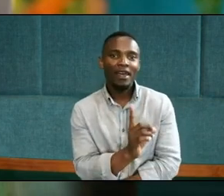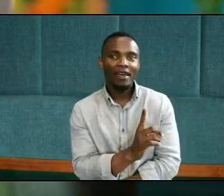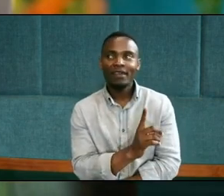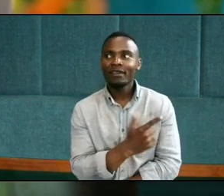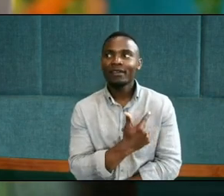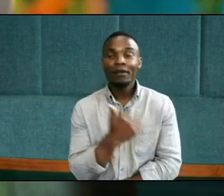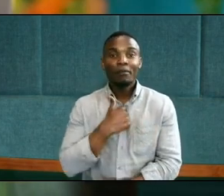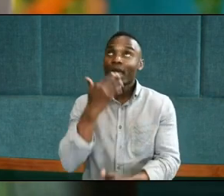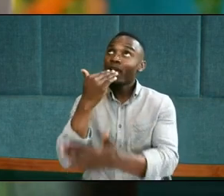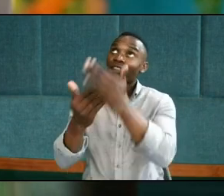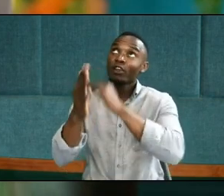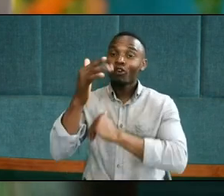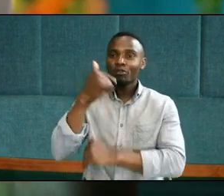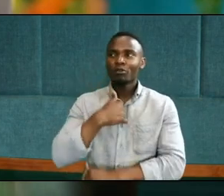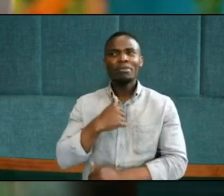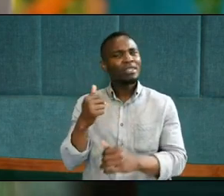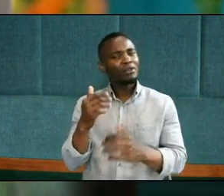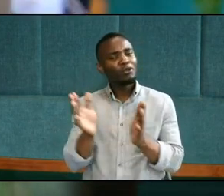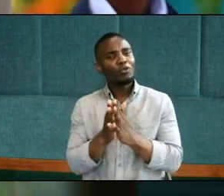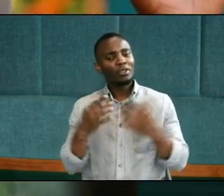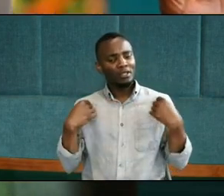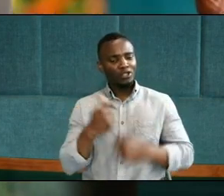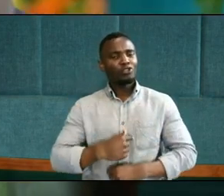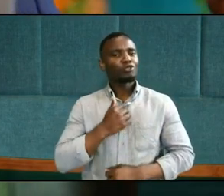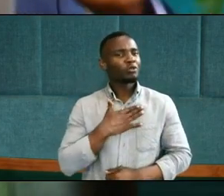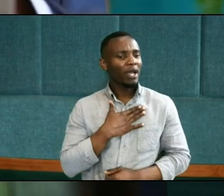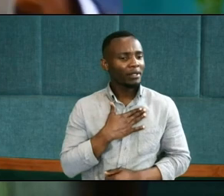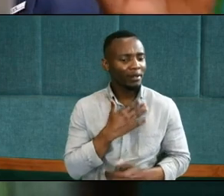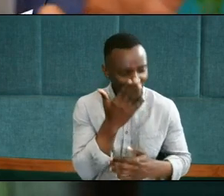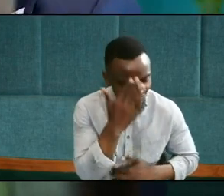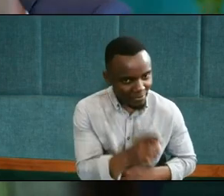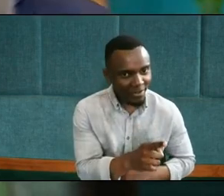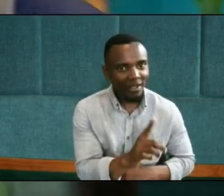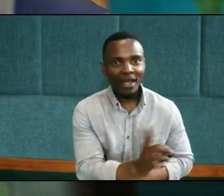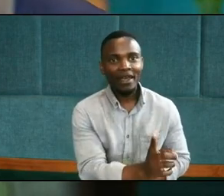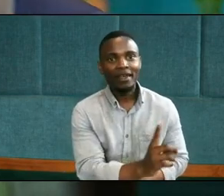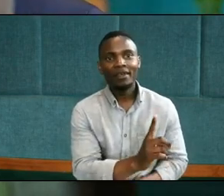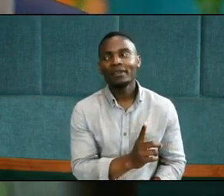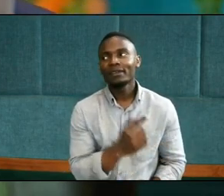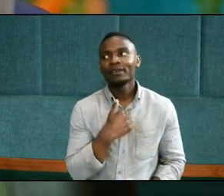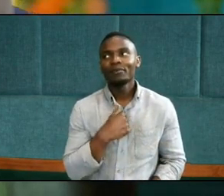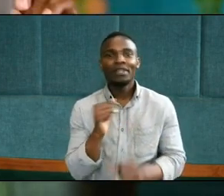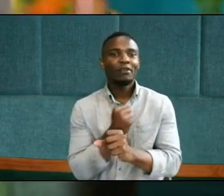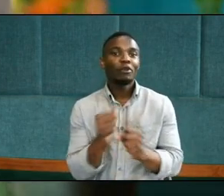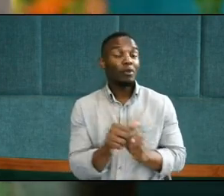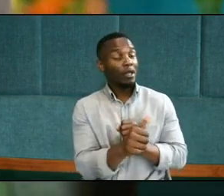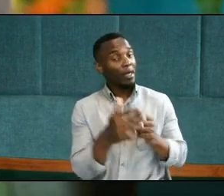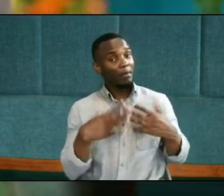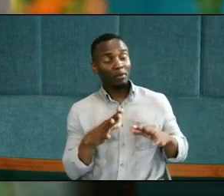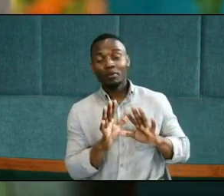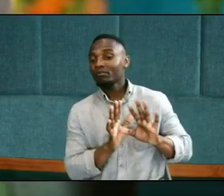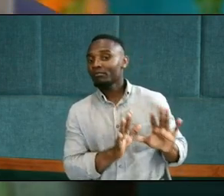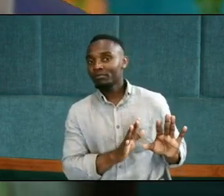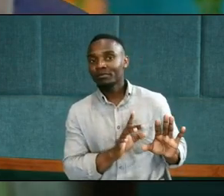Hallelujah. I can't go there with my suit there and start. No, no, no, no. I'm sorry, Mose. I'm sorry, not me. Some other people, not